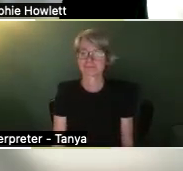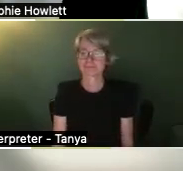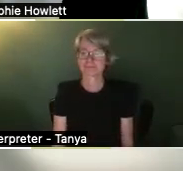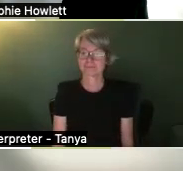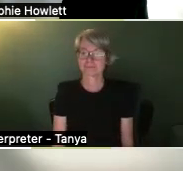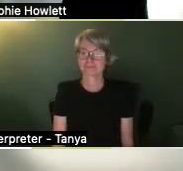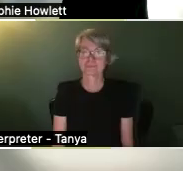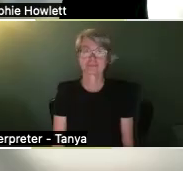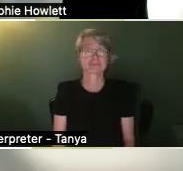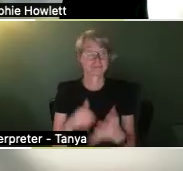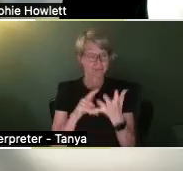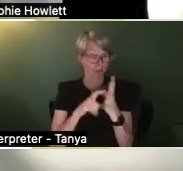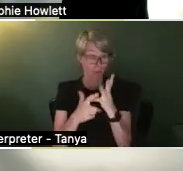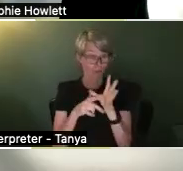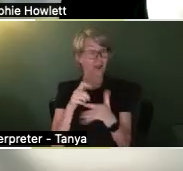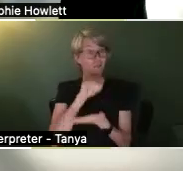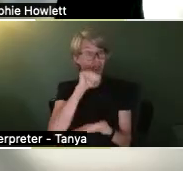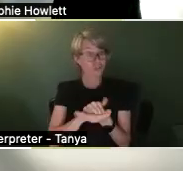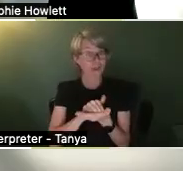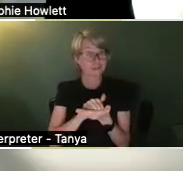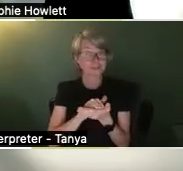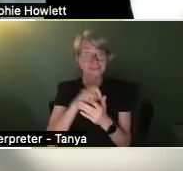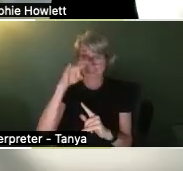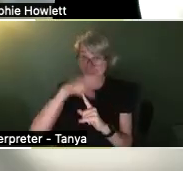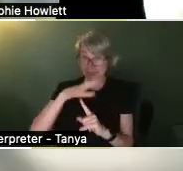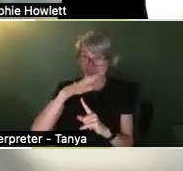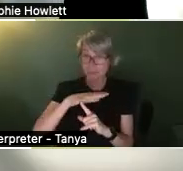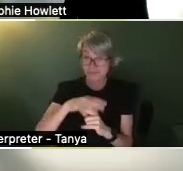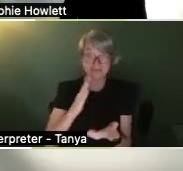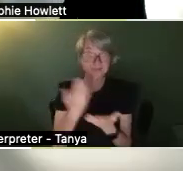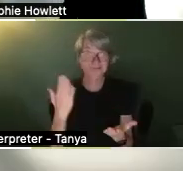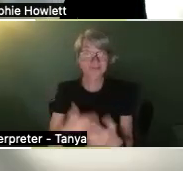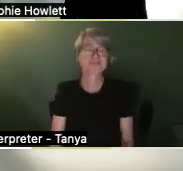It is, and yes, it's totally true.